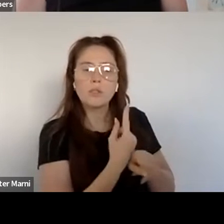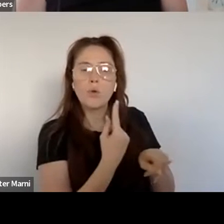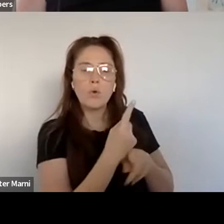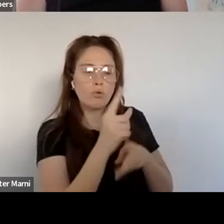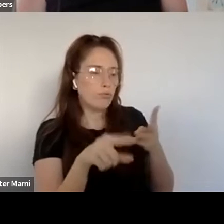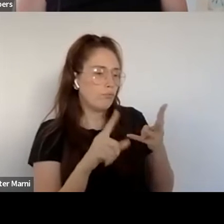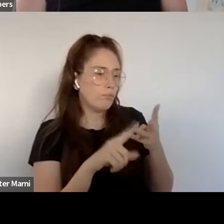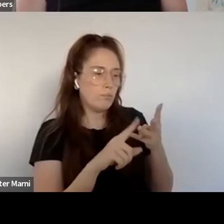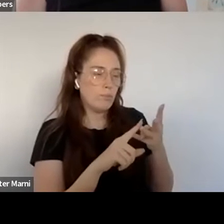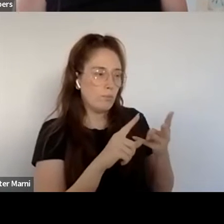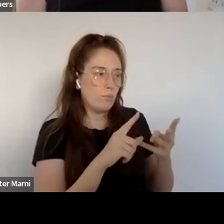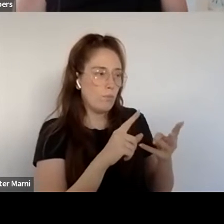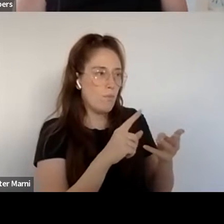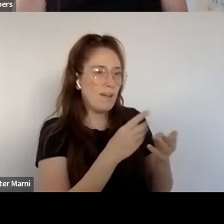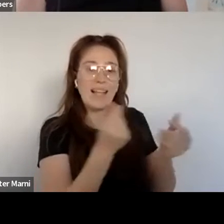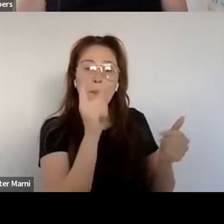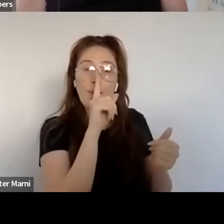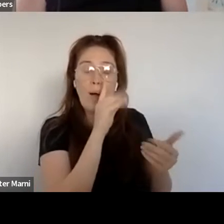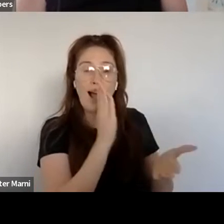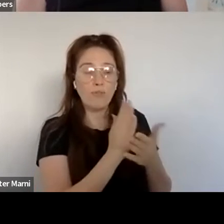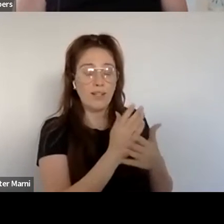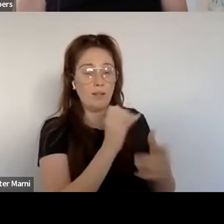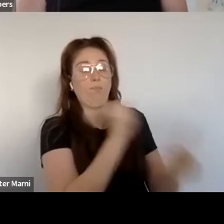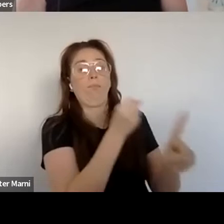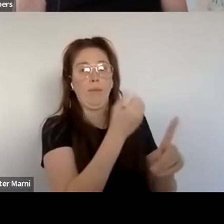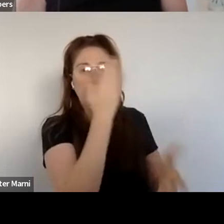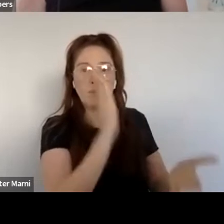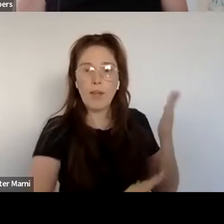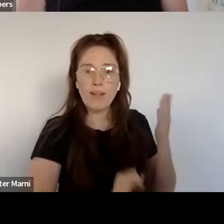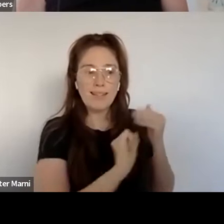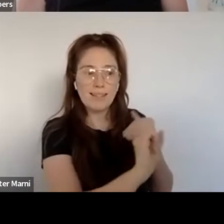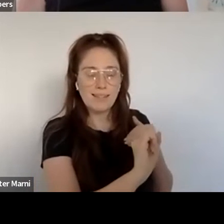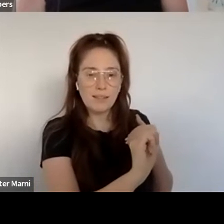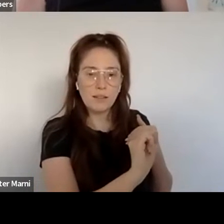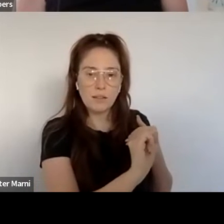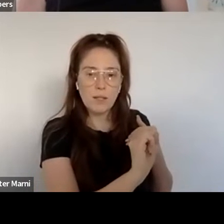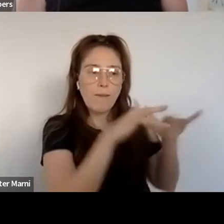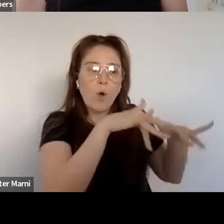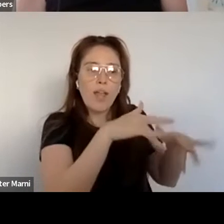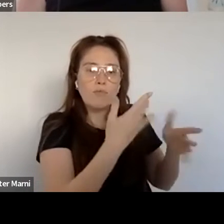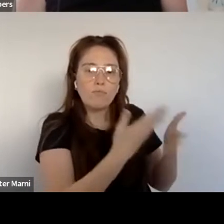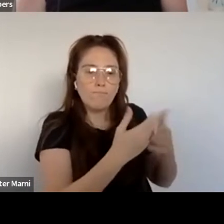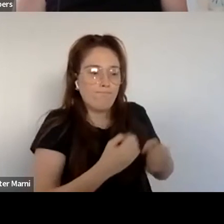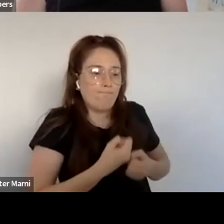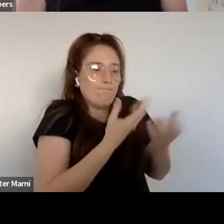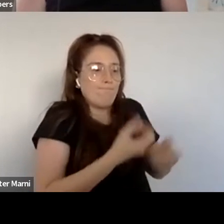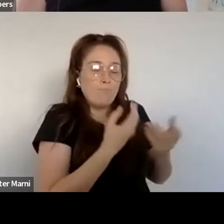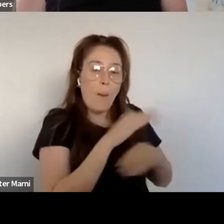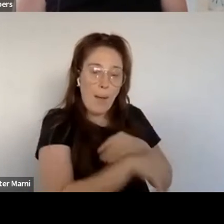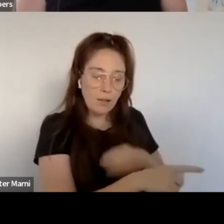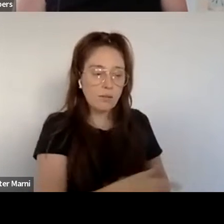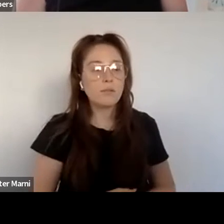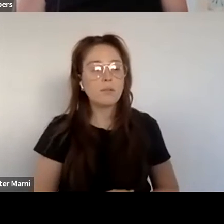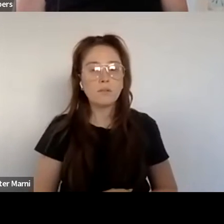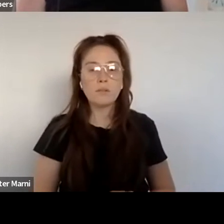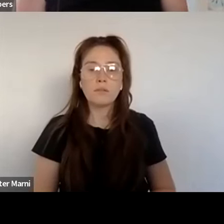quite confronting experiences and hadn't really had a chance to talk to it about that. And I discovered through that sort of opening my own